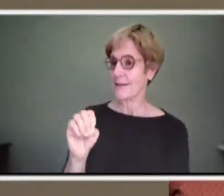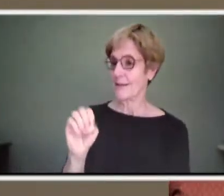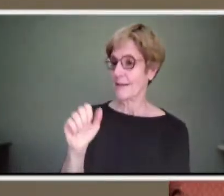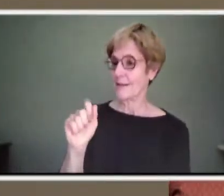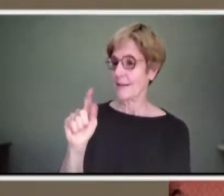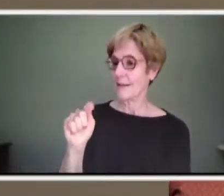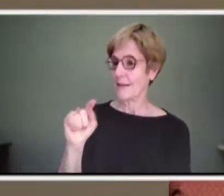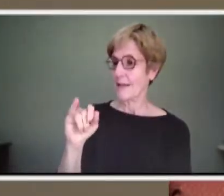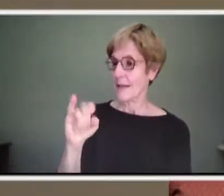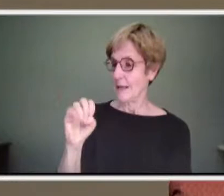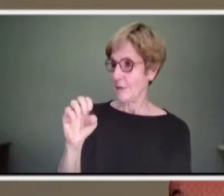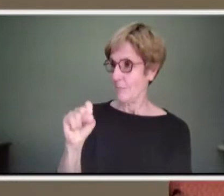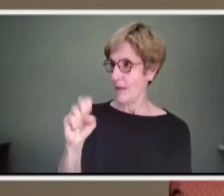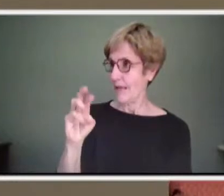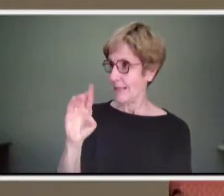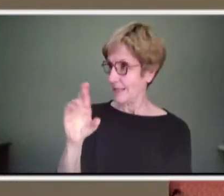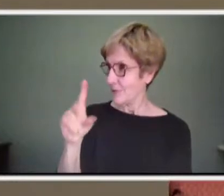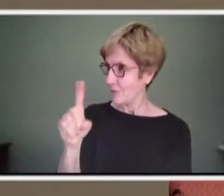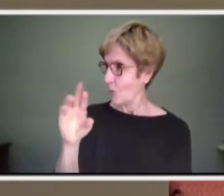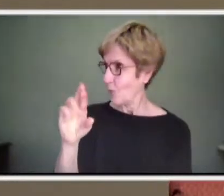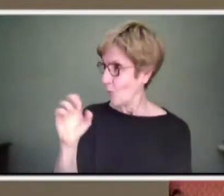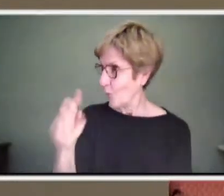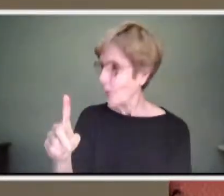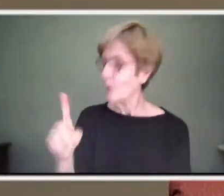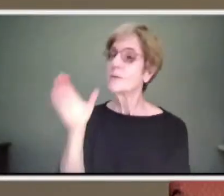We should give them every consideration.